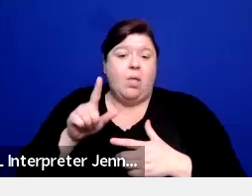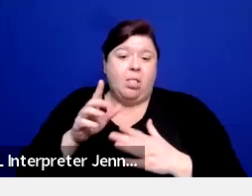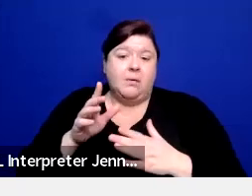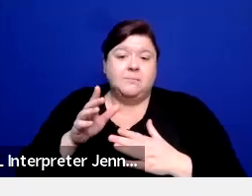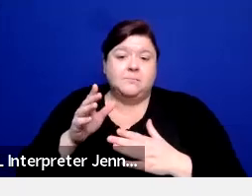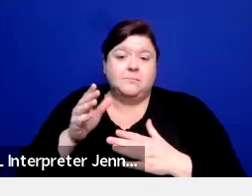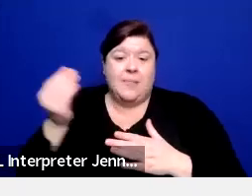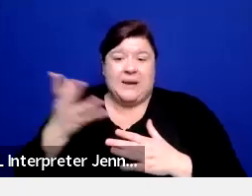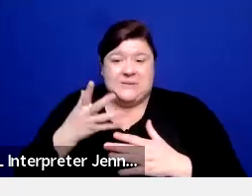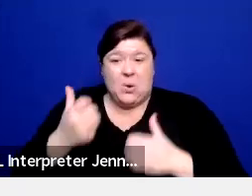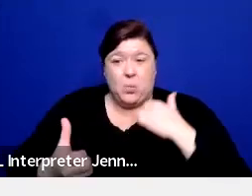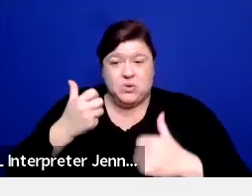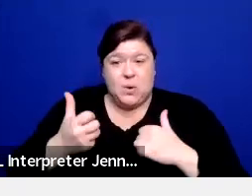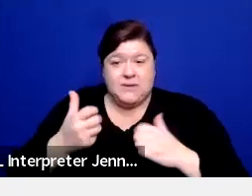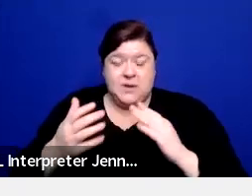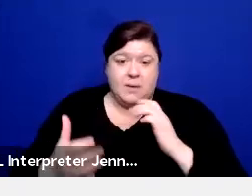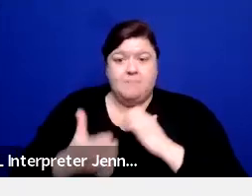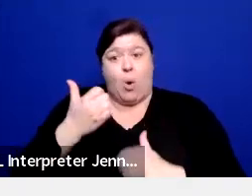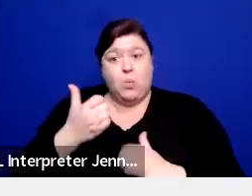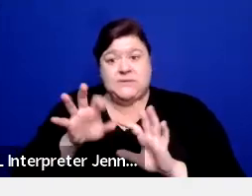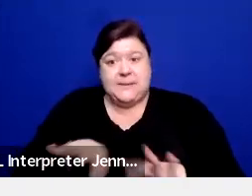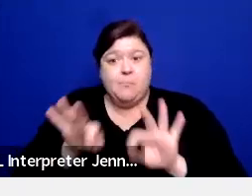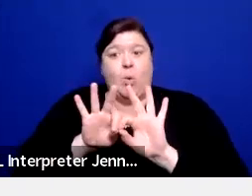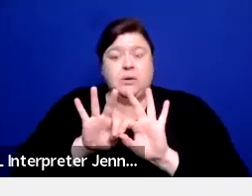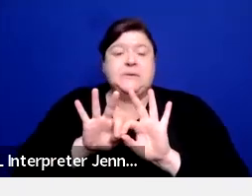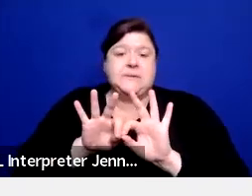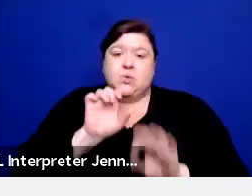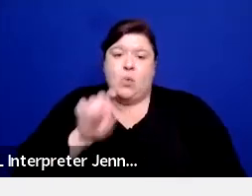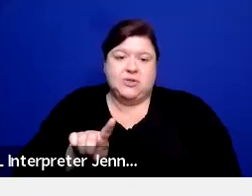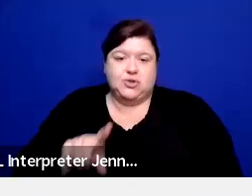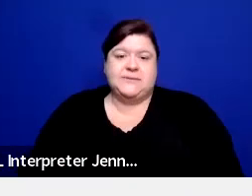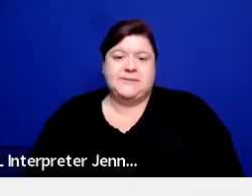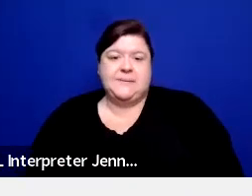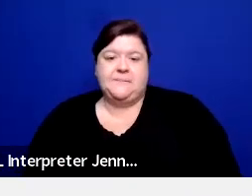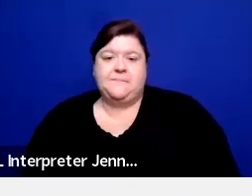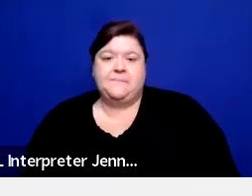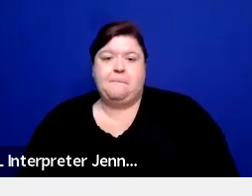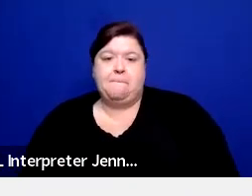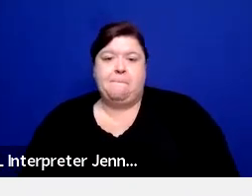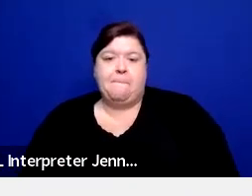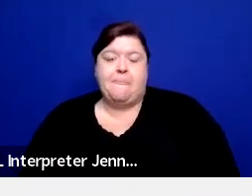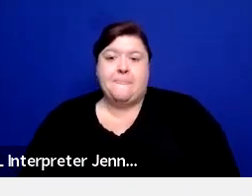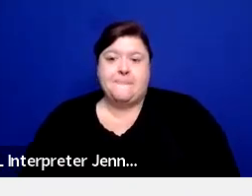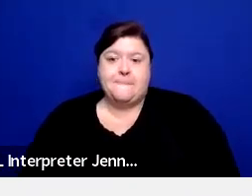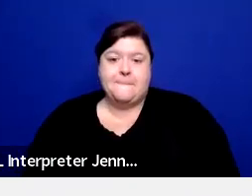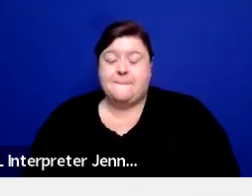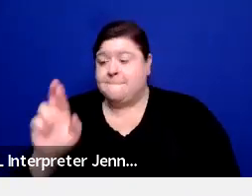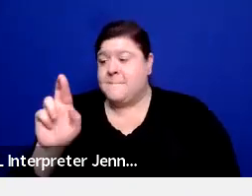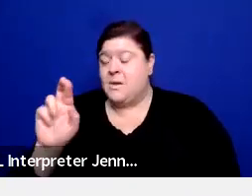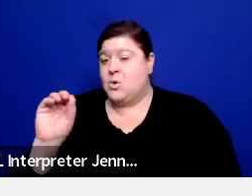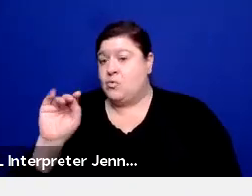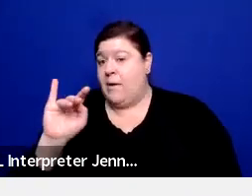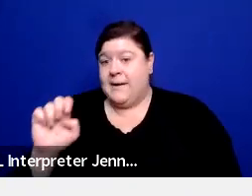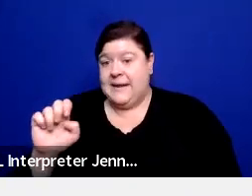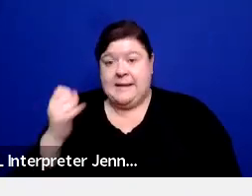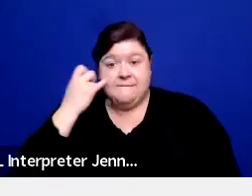of the most pressing questions are if we haven't already gotten to it. And with that, actually, Ronnie, if you want to do